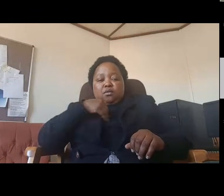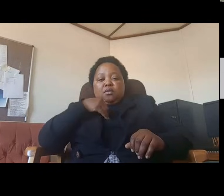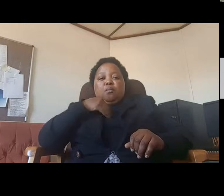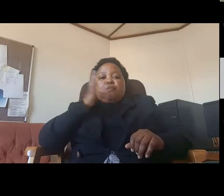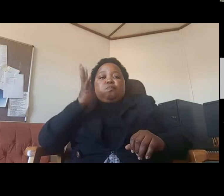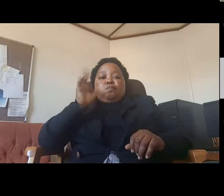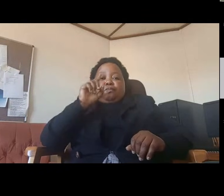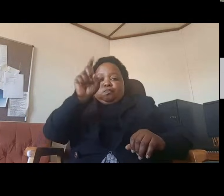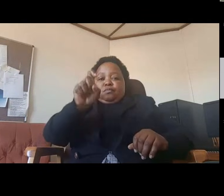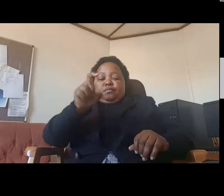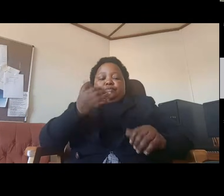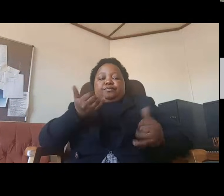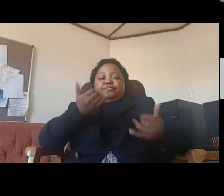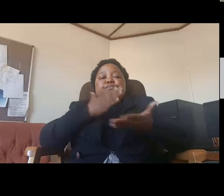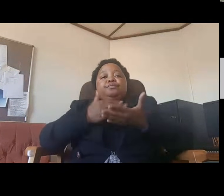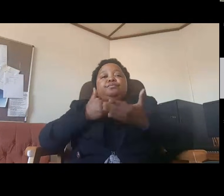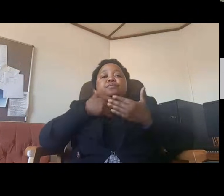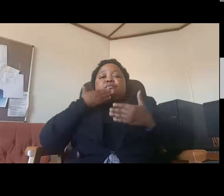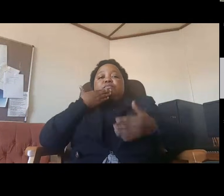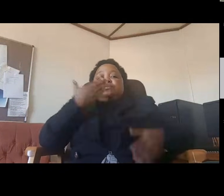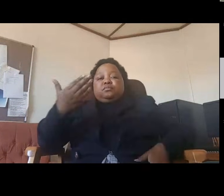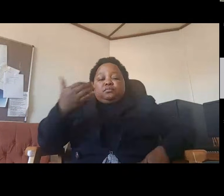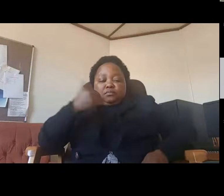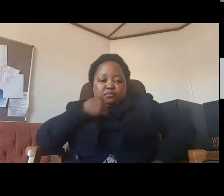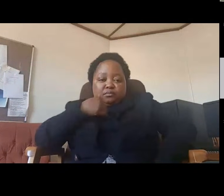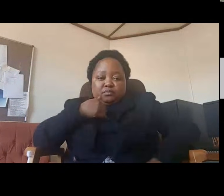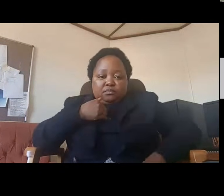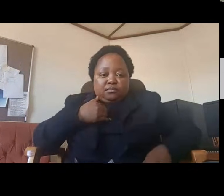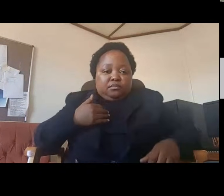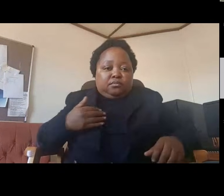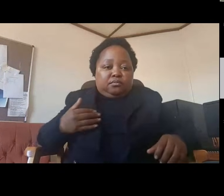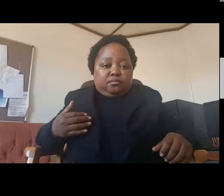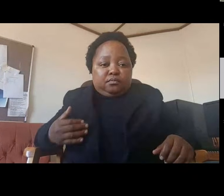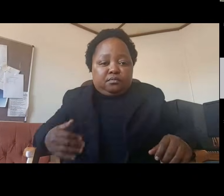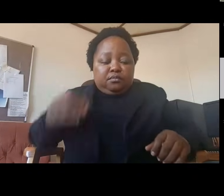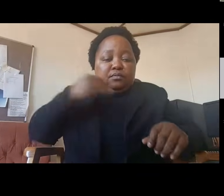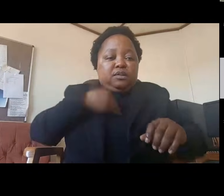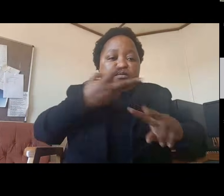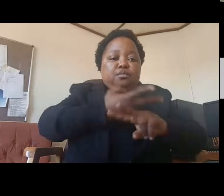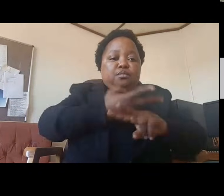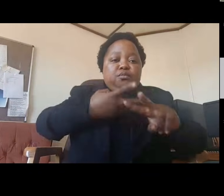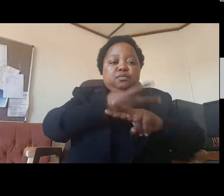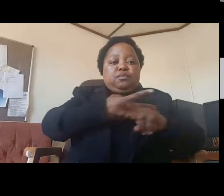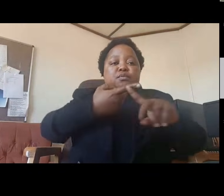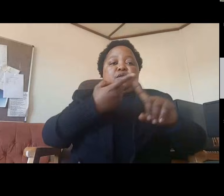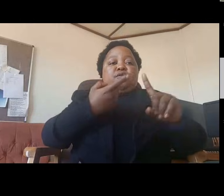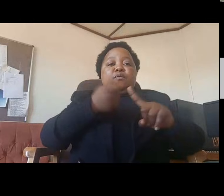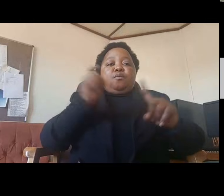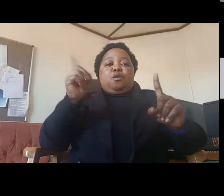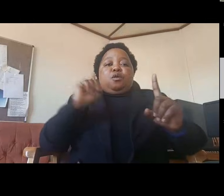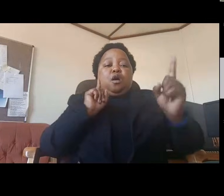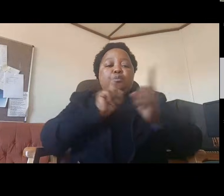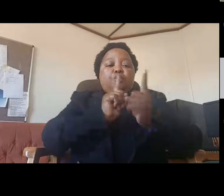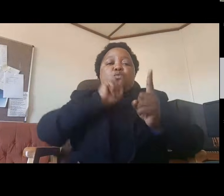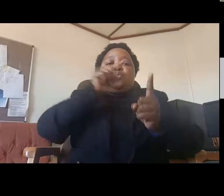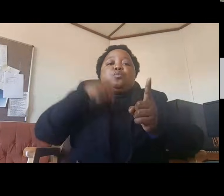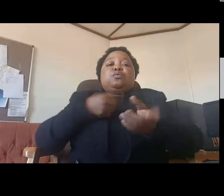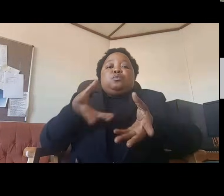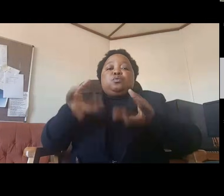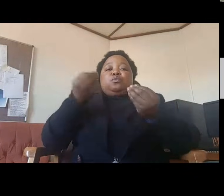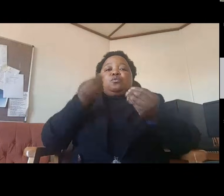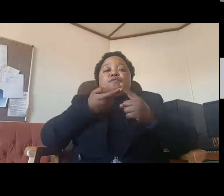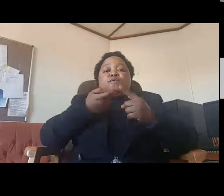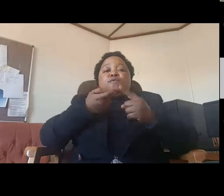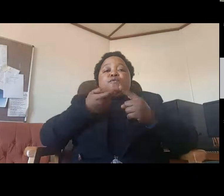Chair. Yes, mine, I think it's an observation from the approach which we took in terms of maybe dissecting